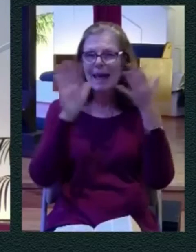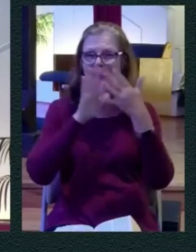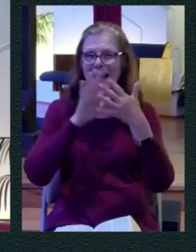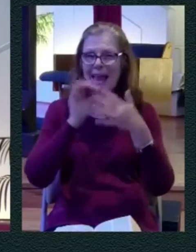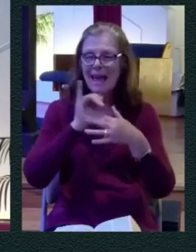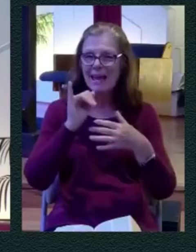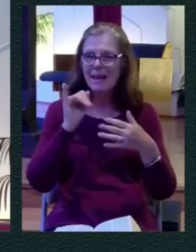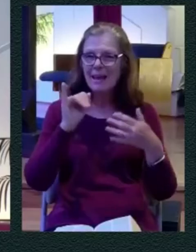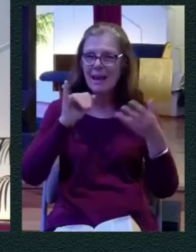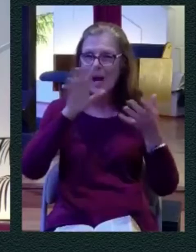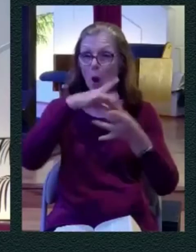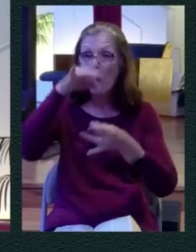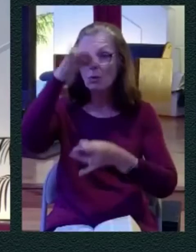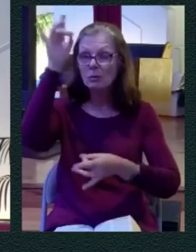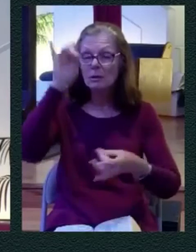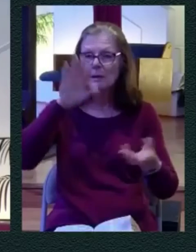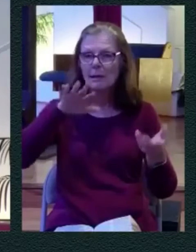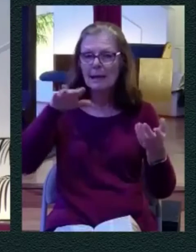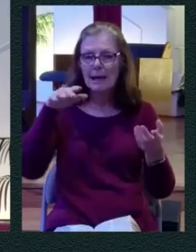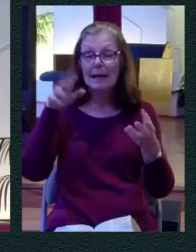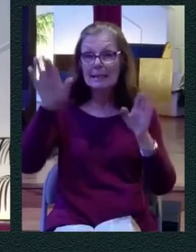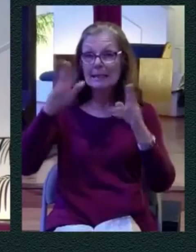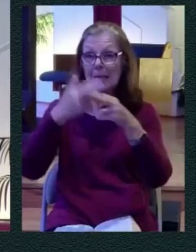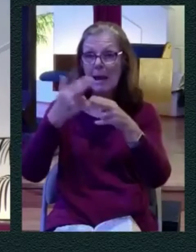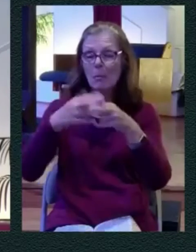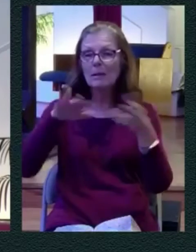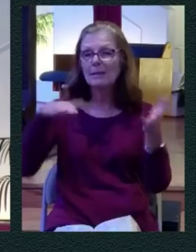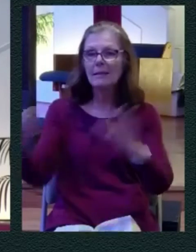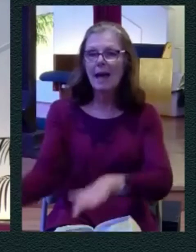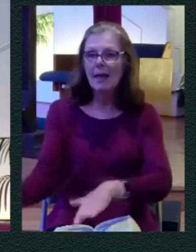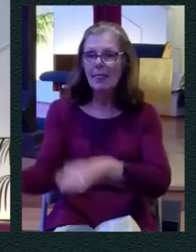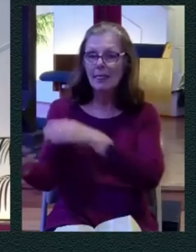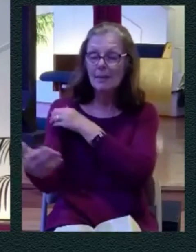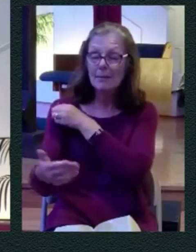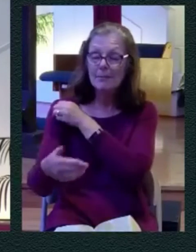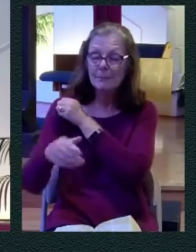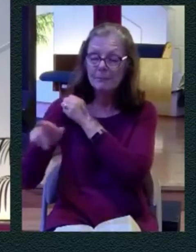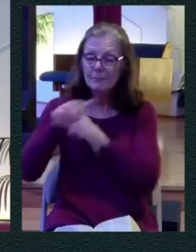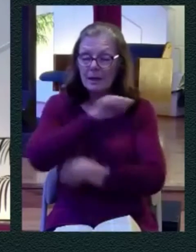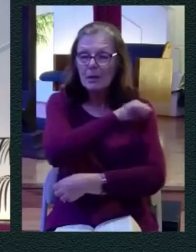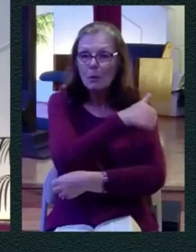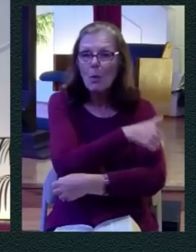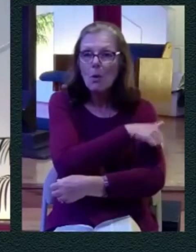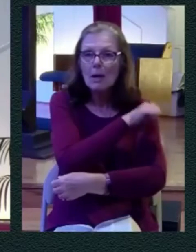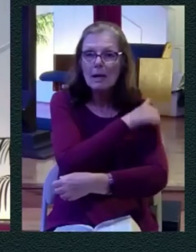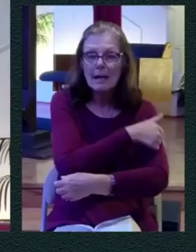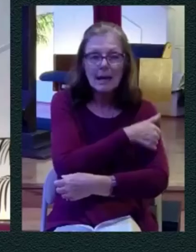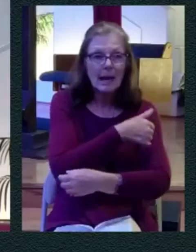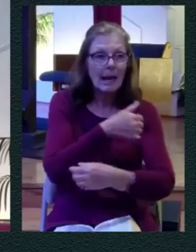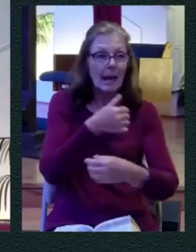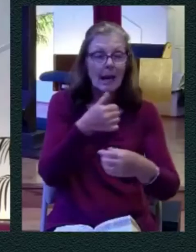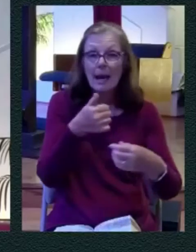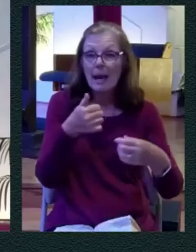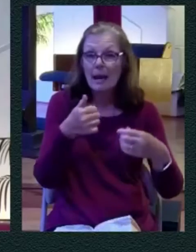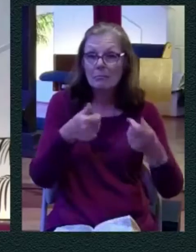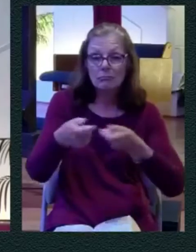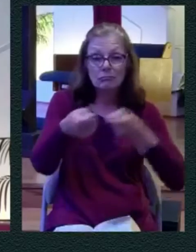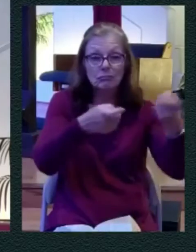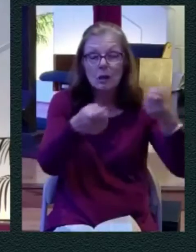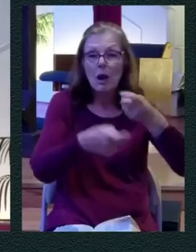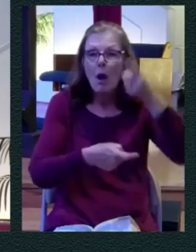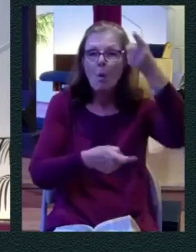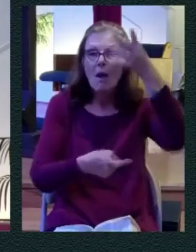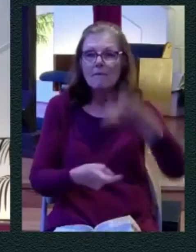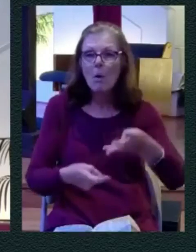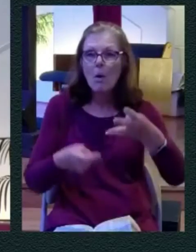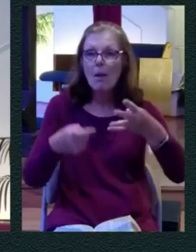And Hades was following with him. Authority was given them over a fourth of the earth to kill